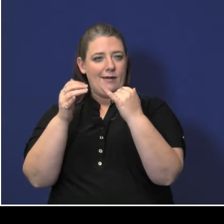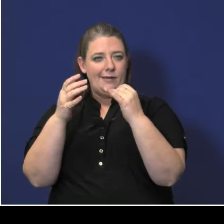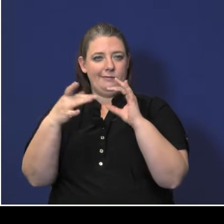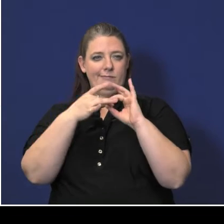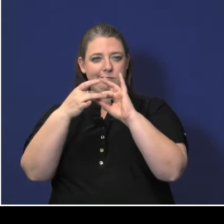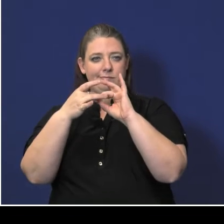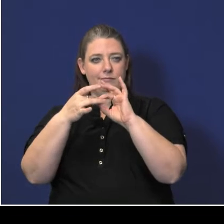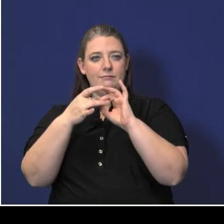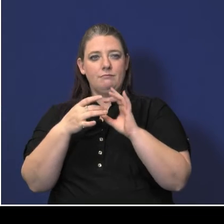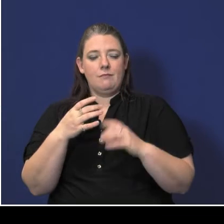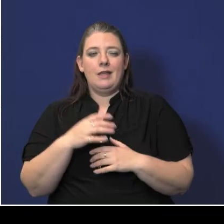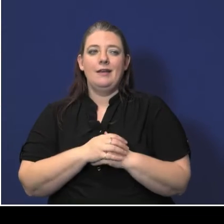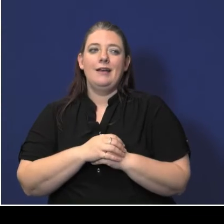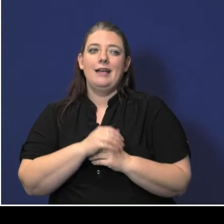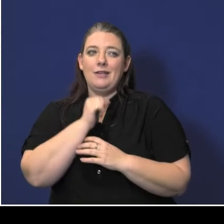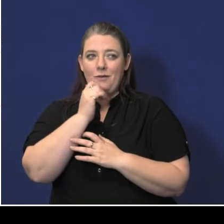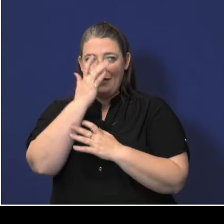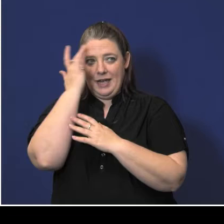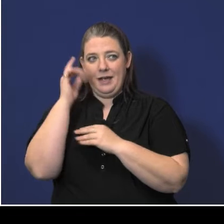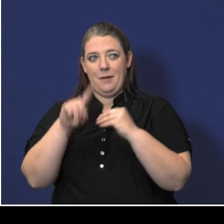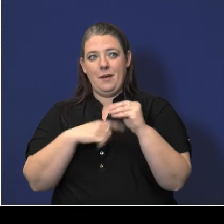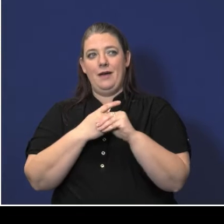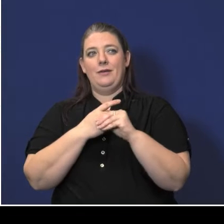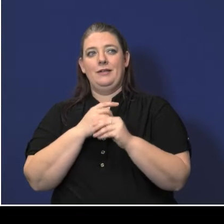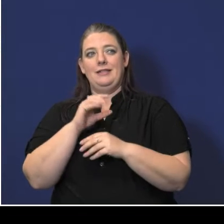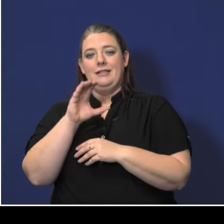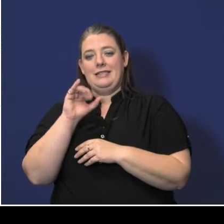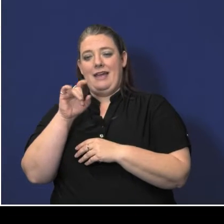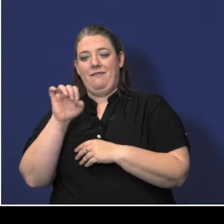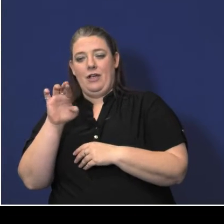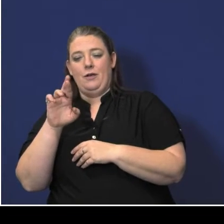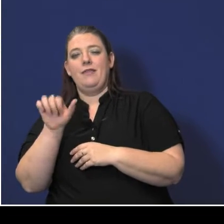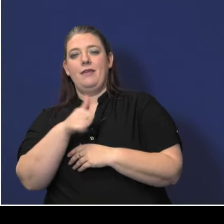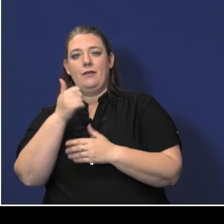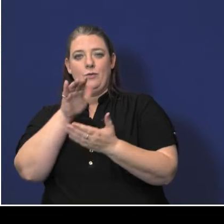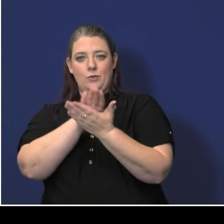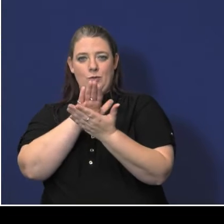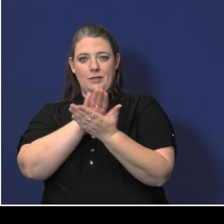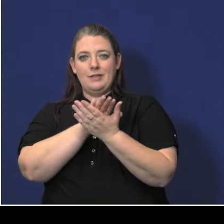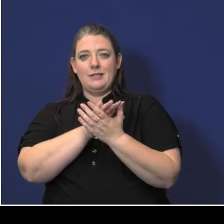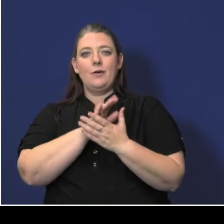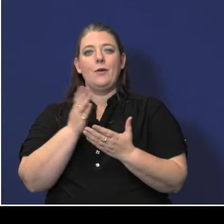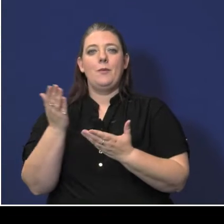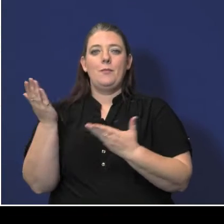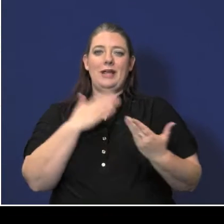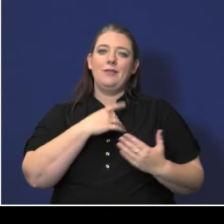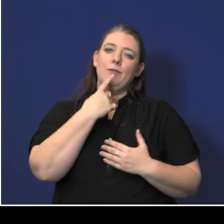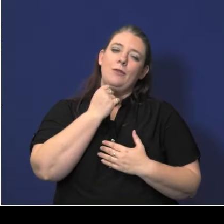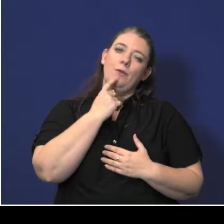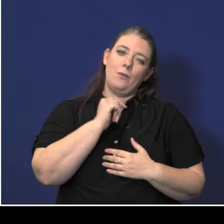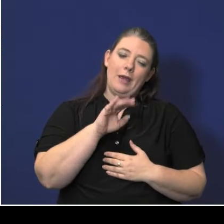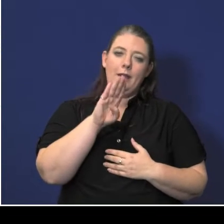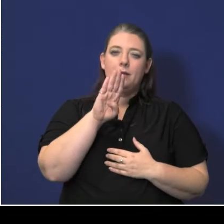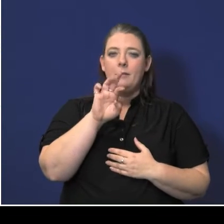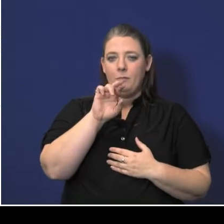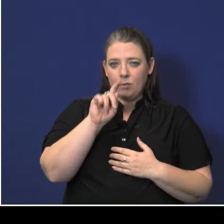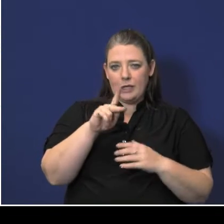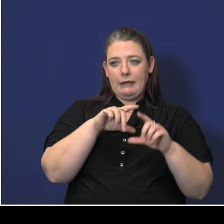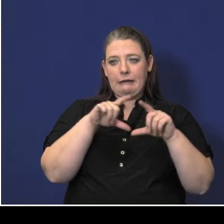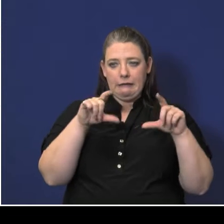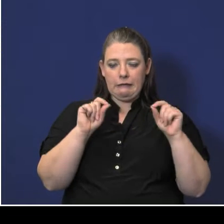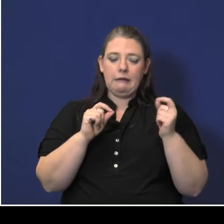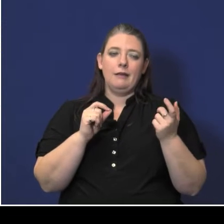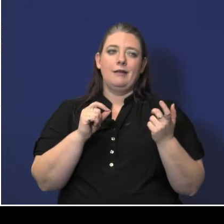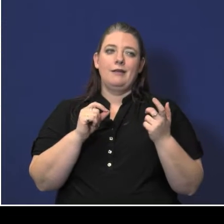again, not forgetting about Cyfair and the other two schools, so bringing a little bit of the red brick and some of the other tones and materials, bringing it